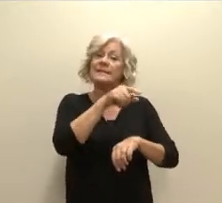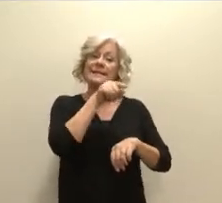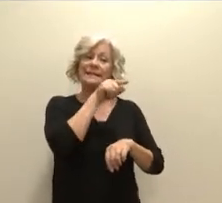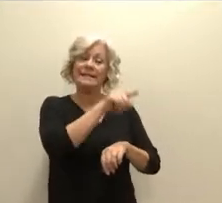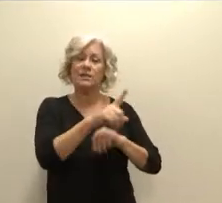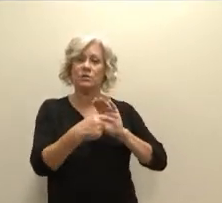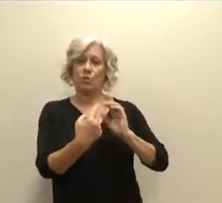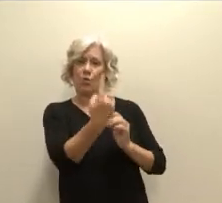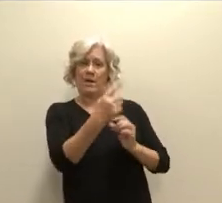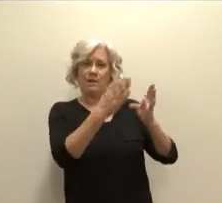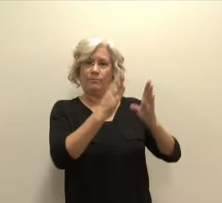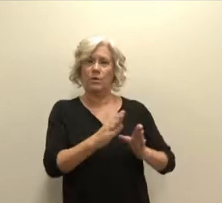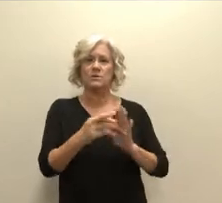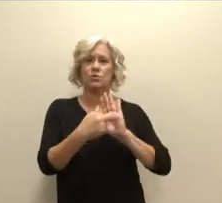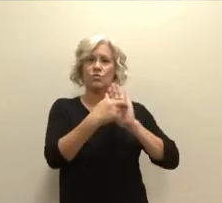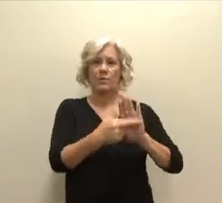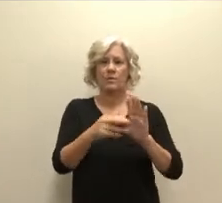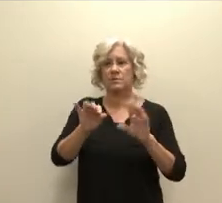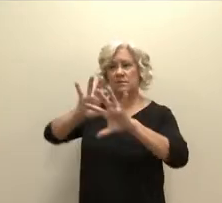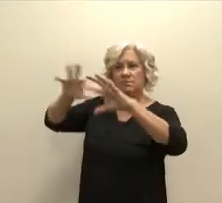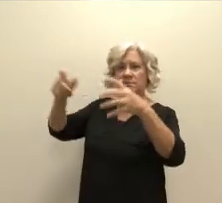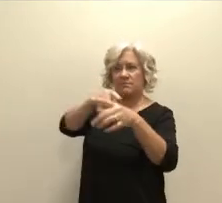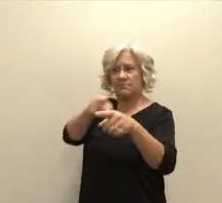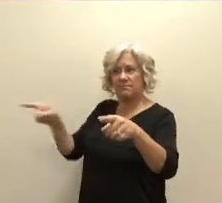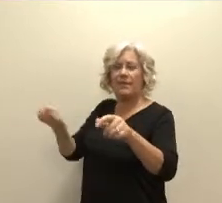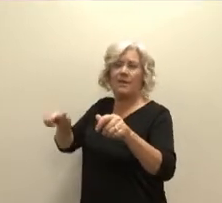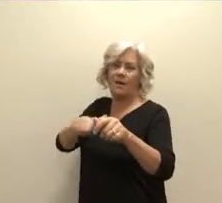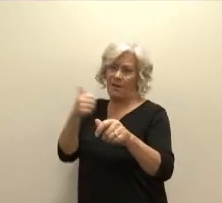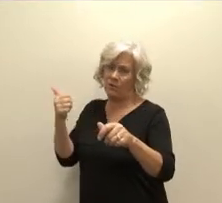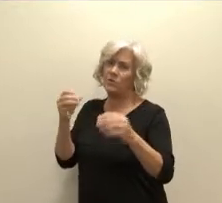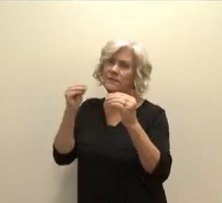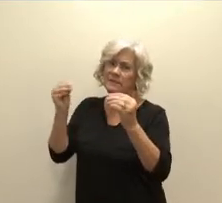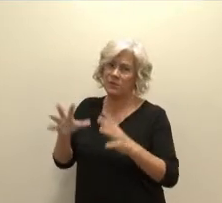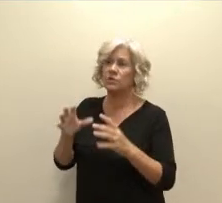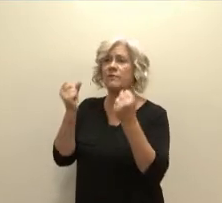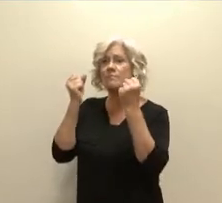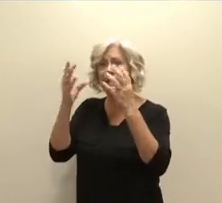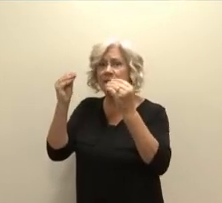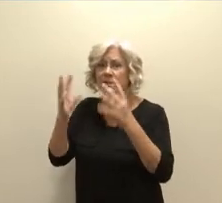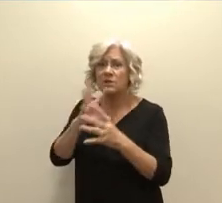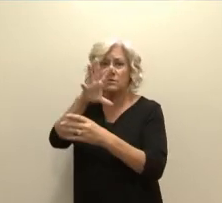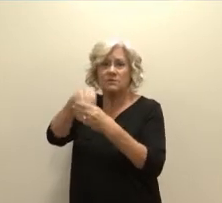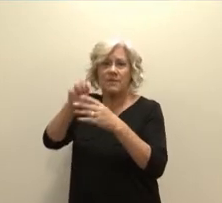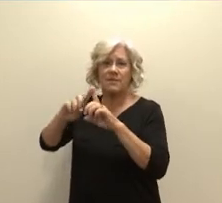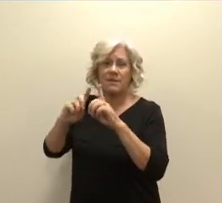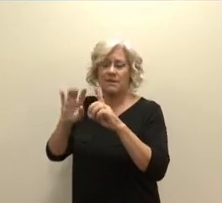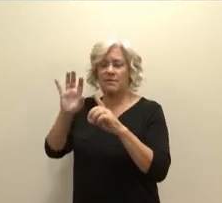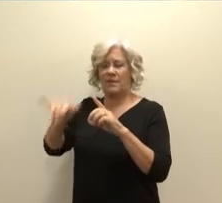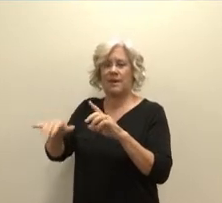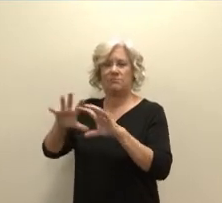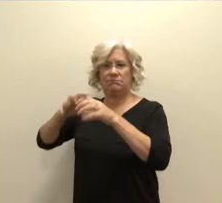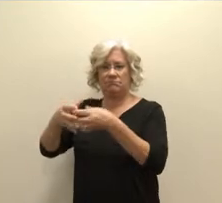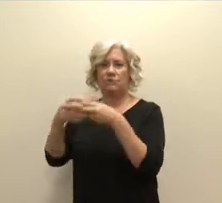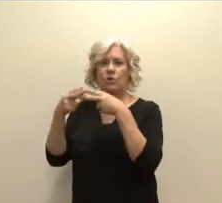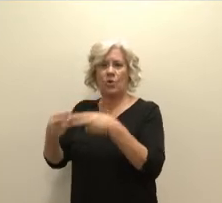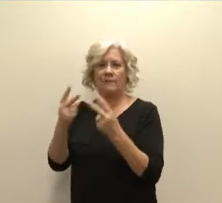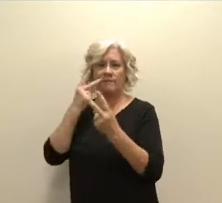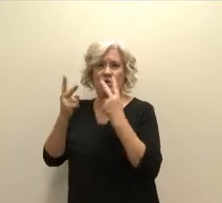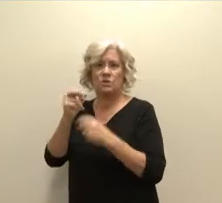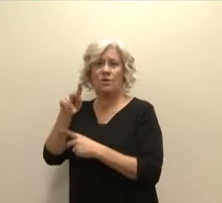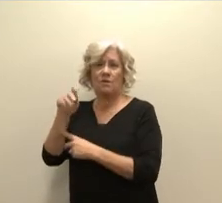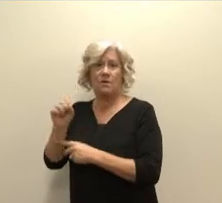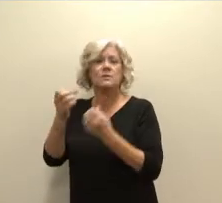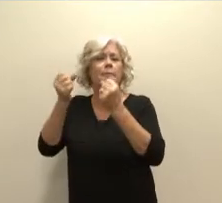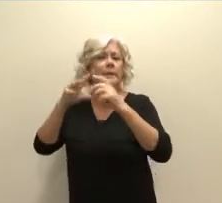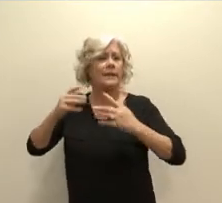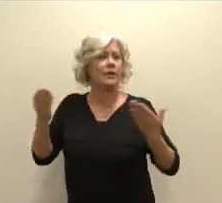and we know this honor wouldn't be possible without the hard work of all of our visual arts teachers across the district. And many of them have joined us